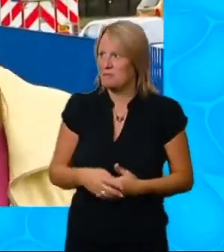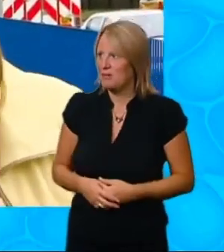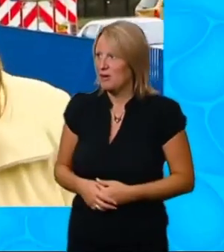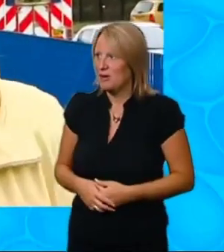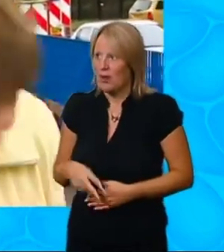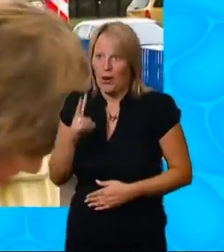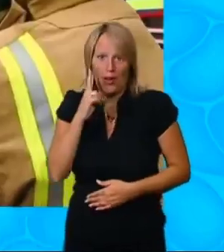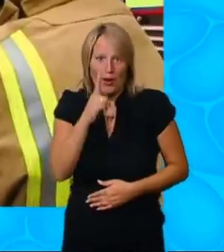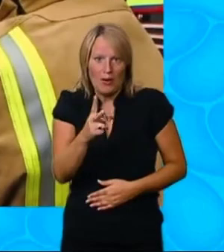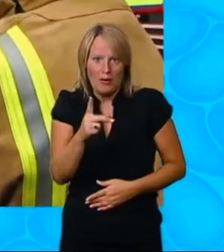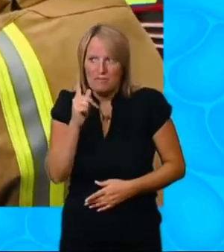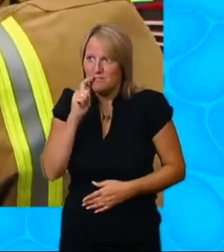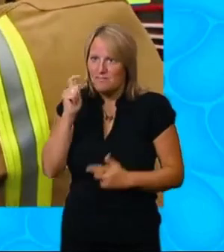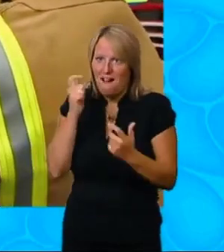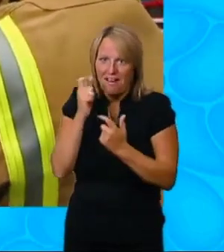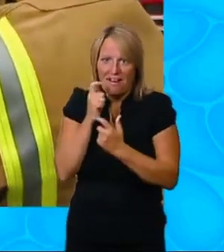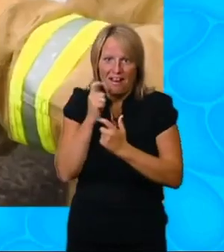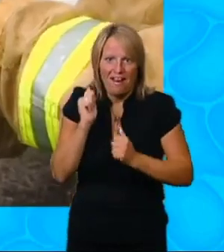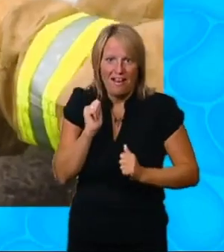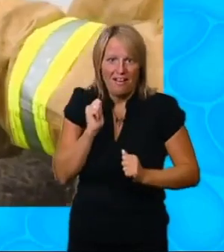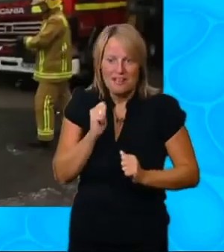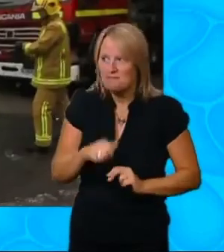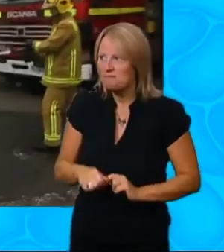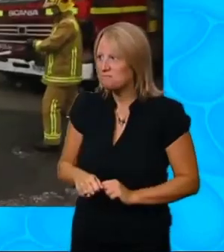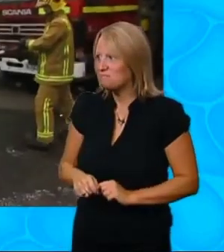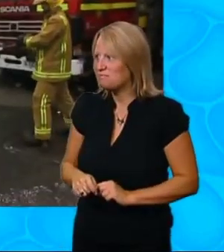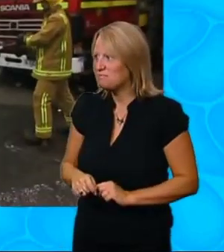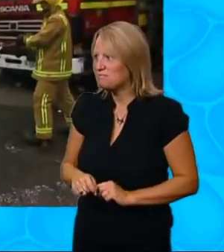That looks like good fun, doesn't it?